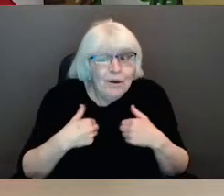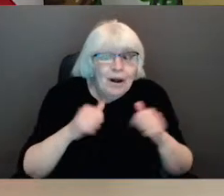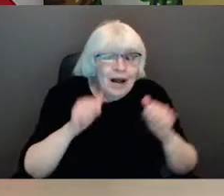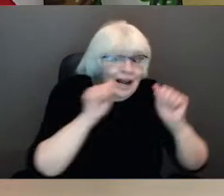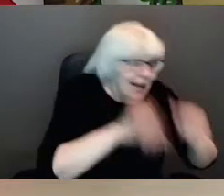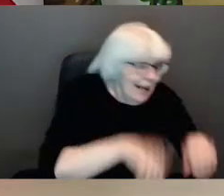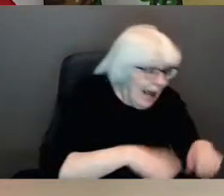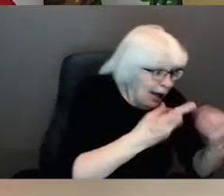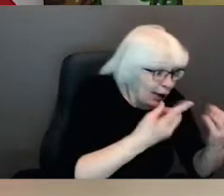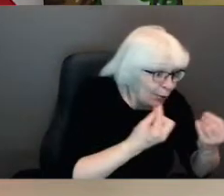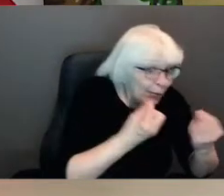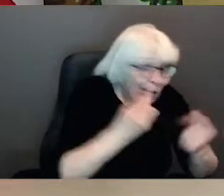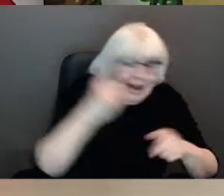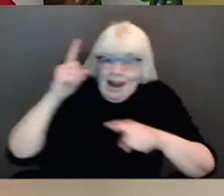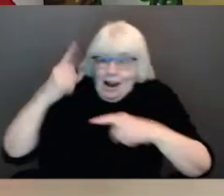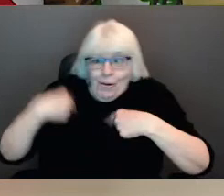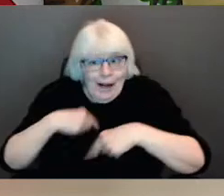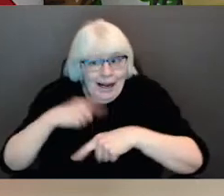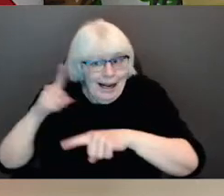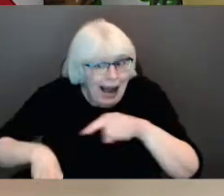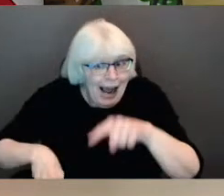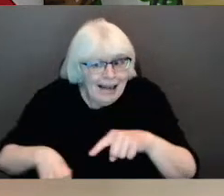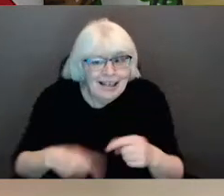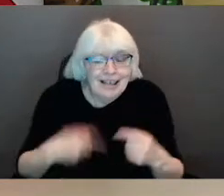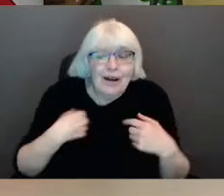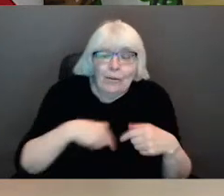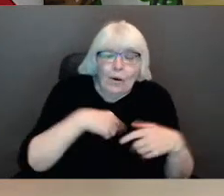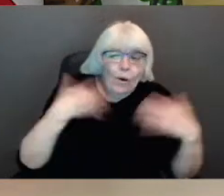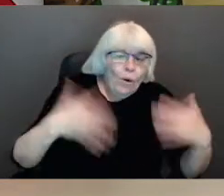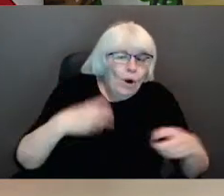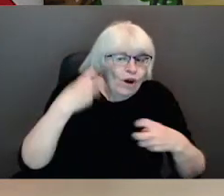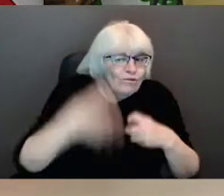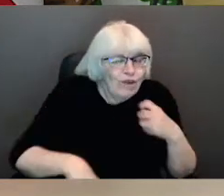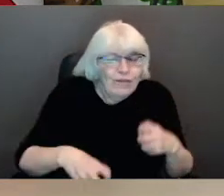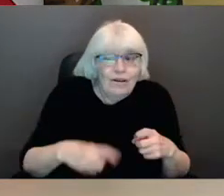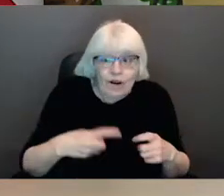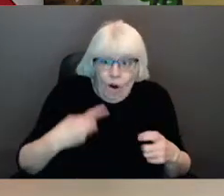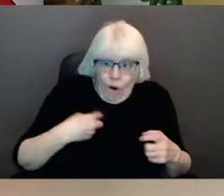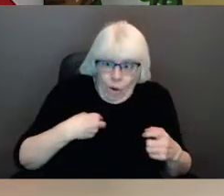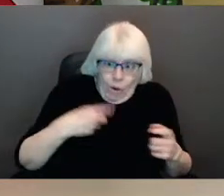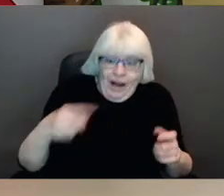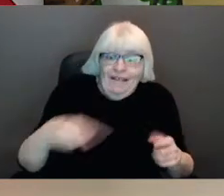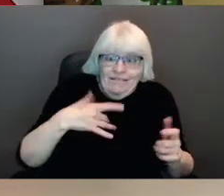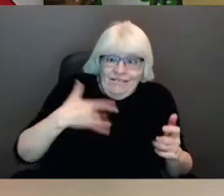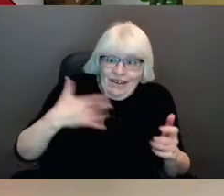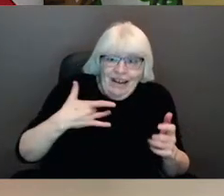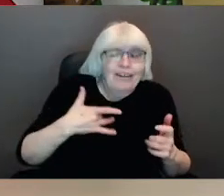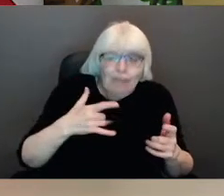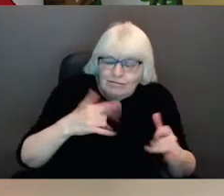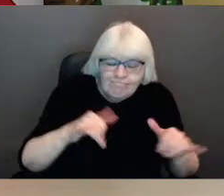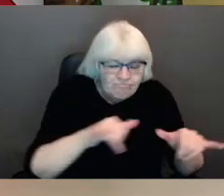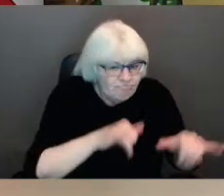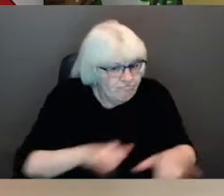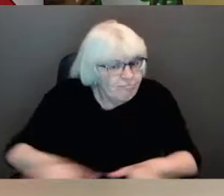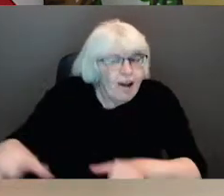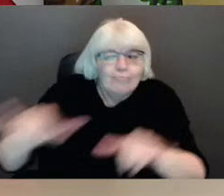And you're certainly not alone in feeling that way. And I know the Premier and I share those